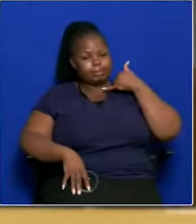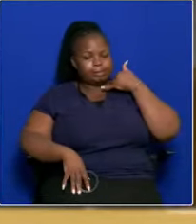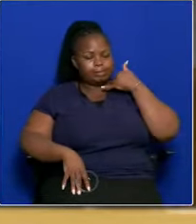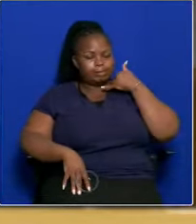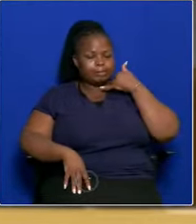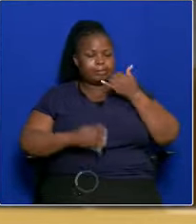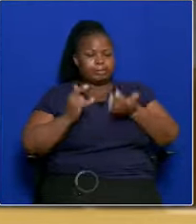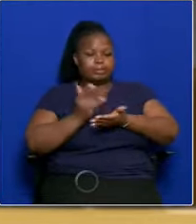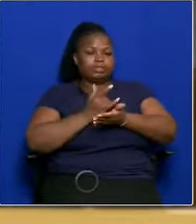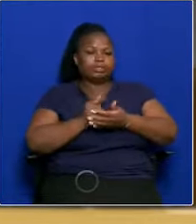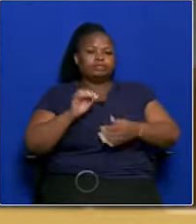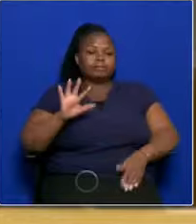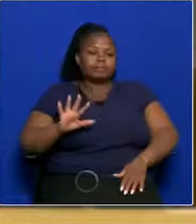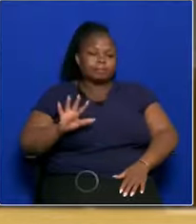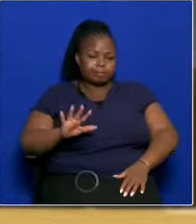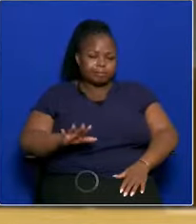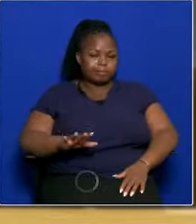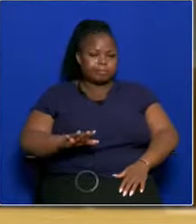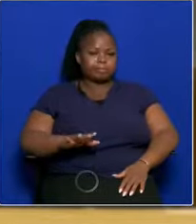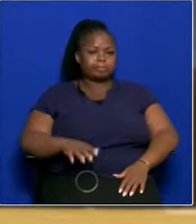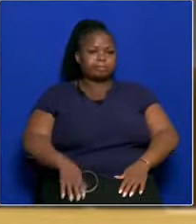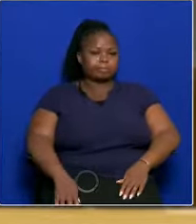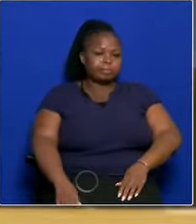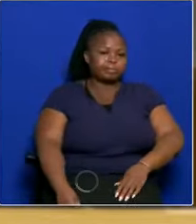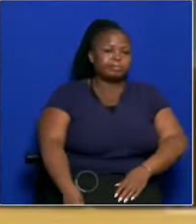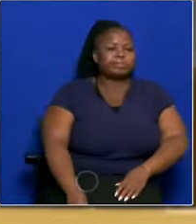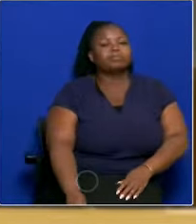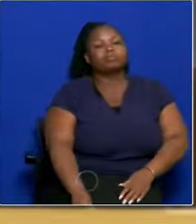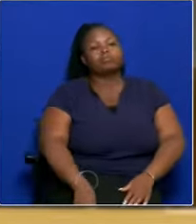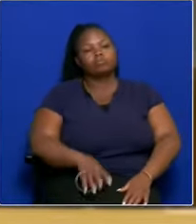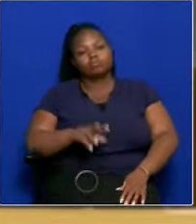have a call with Sergeant Nkosi on the 7th.